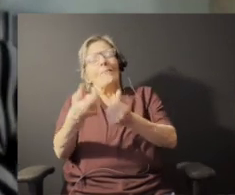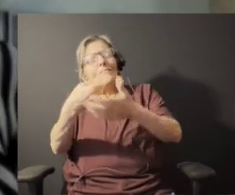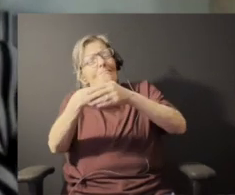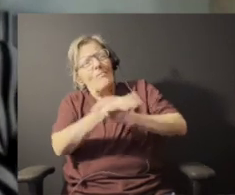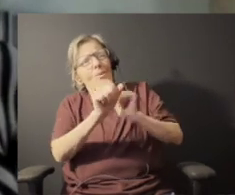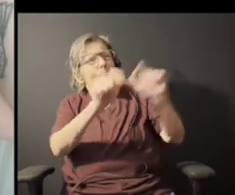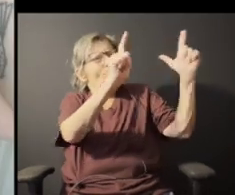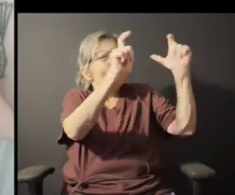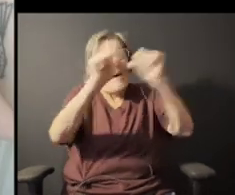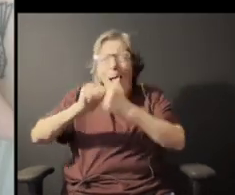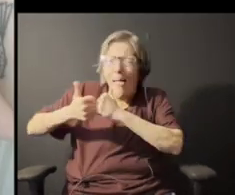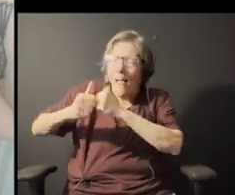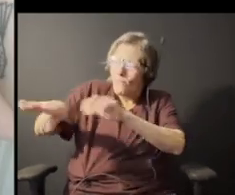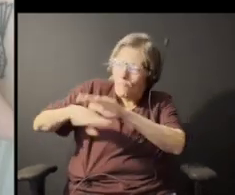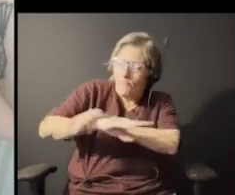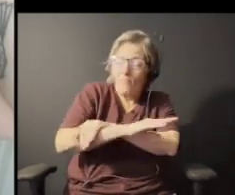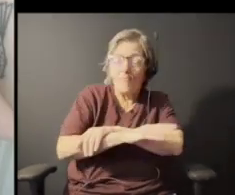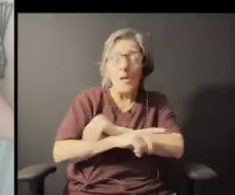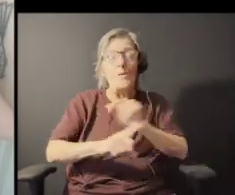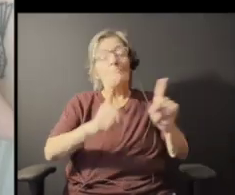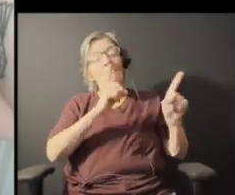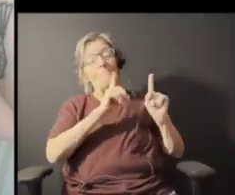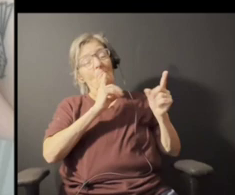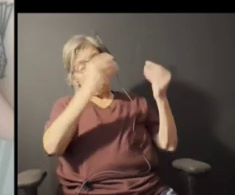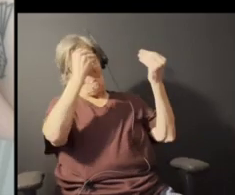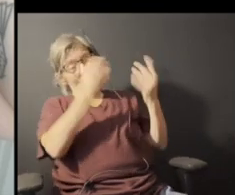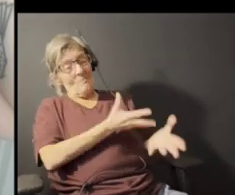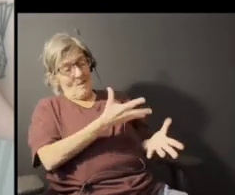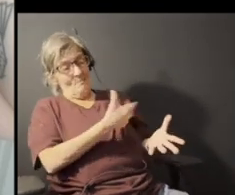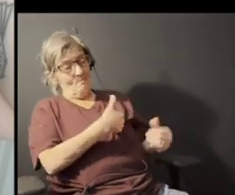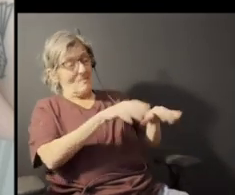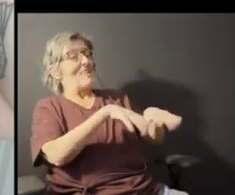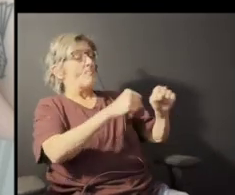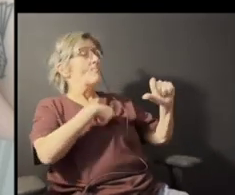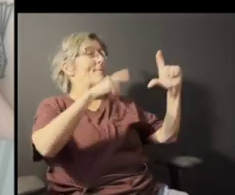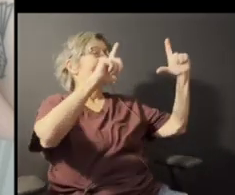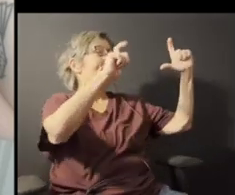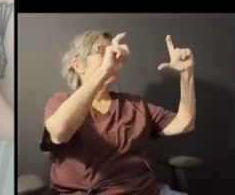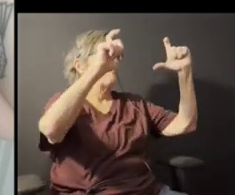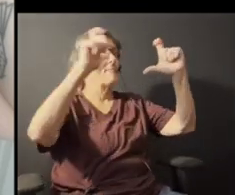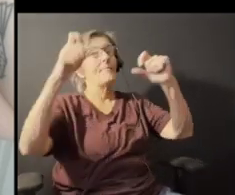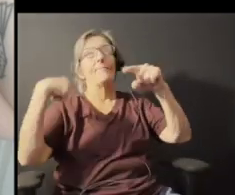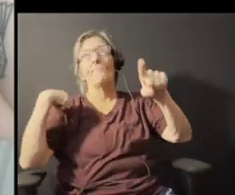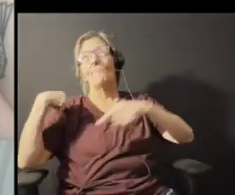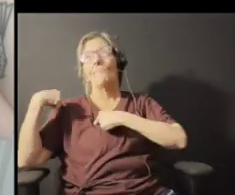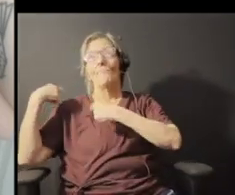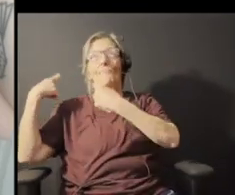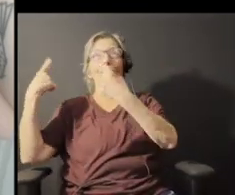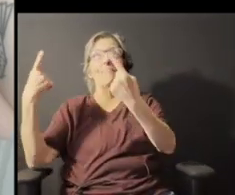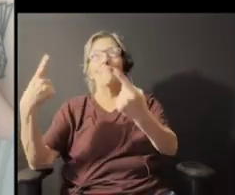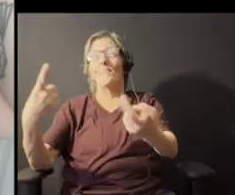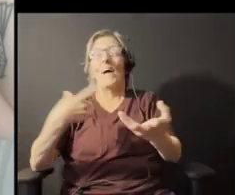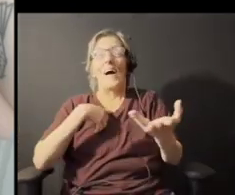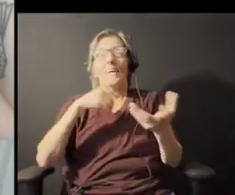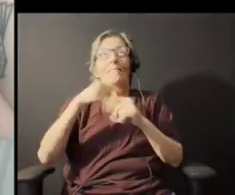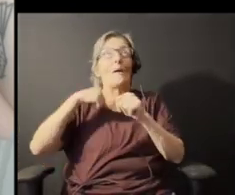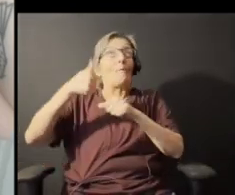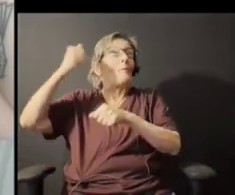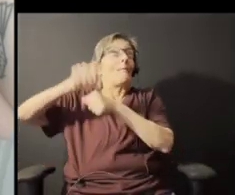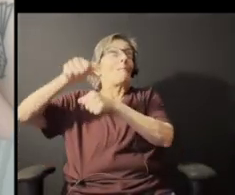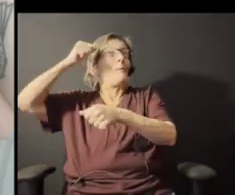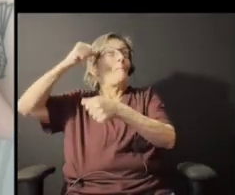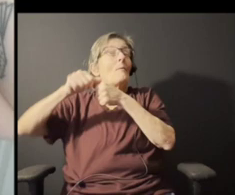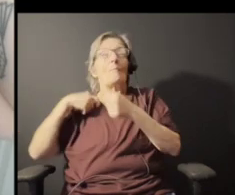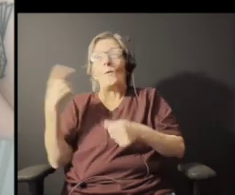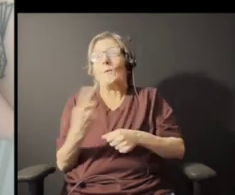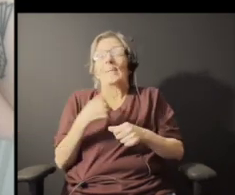get into photography? So I actually I've been taking pictures probably, I as far back as I can